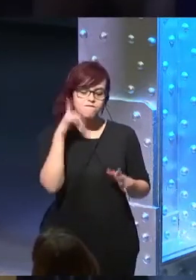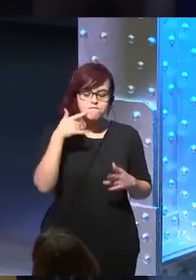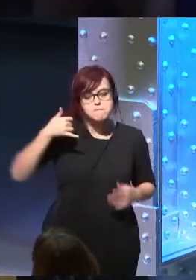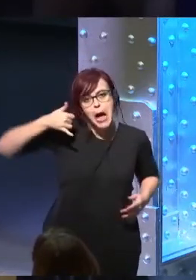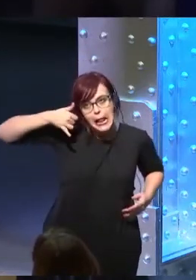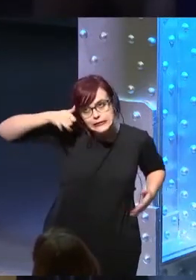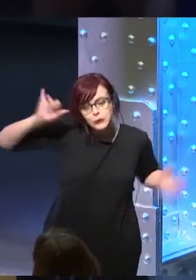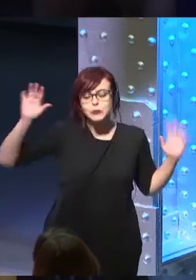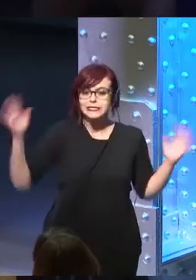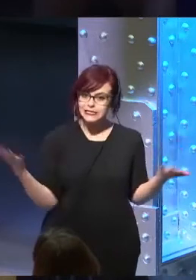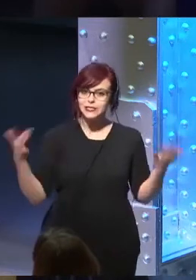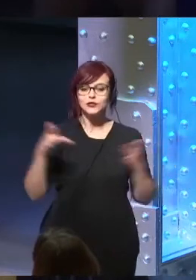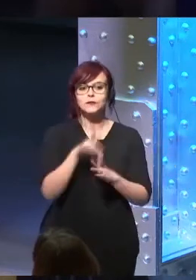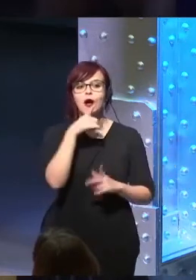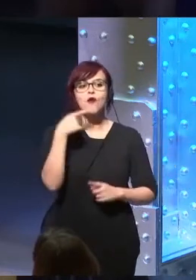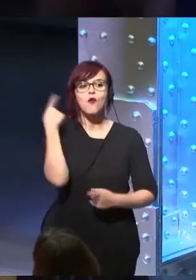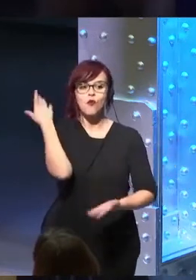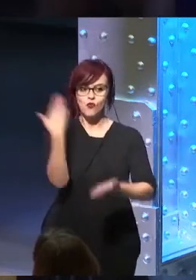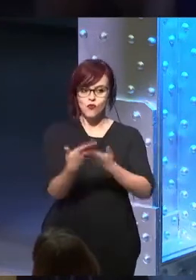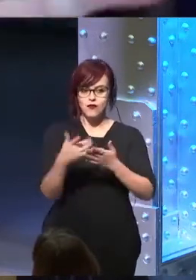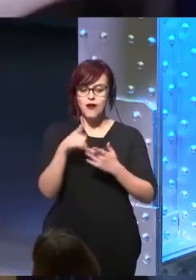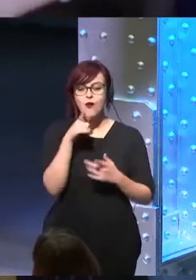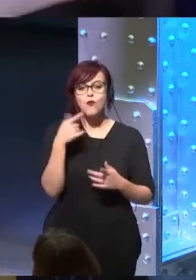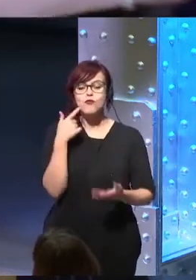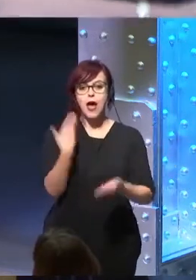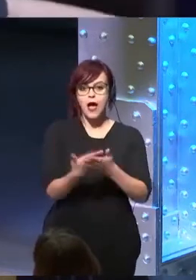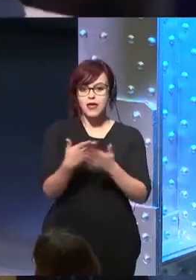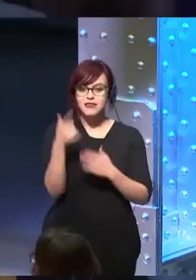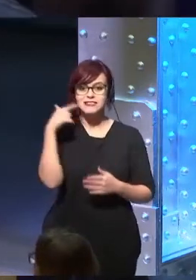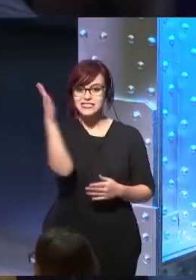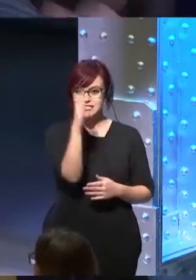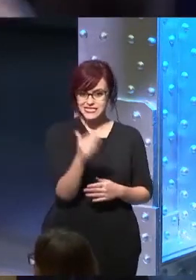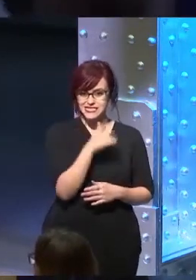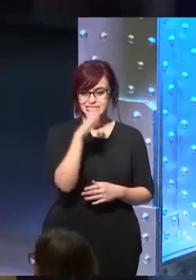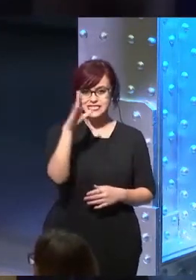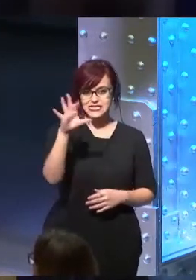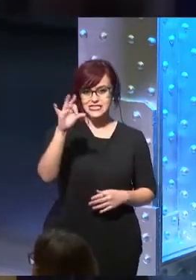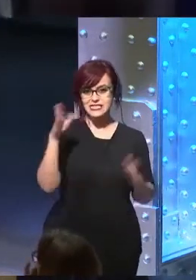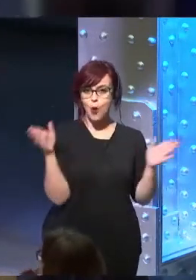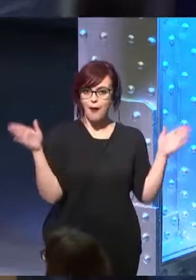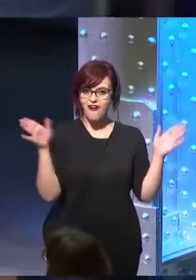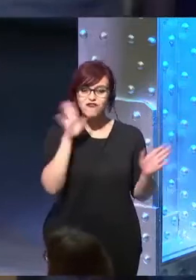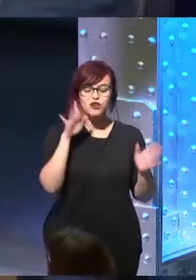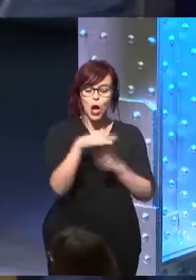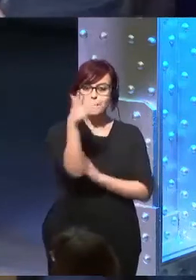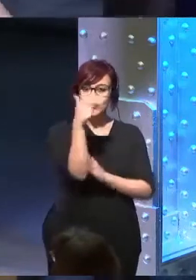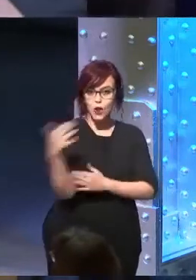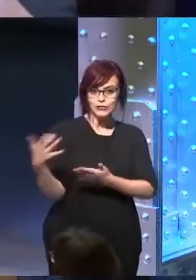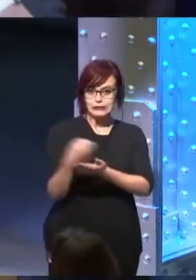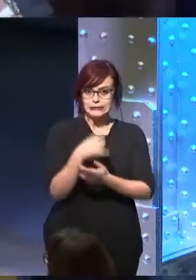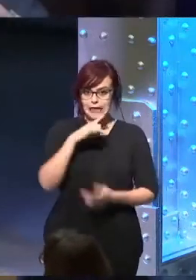major Caravaggio show in Sao Paulo, and the Medusa was in it, and every journalist